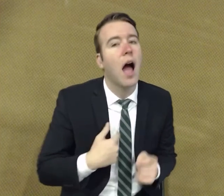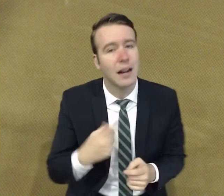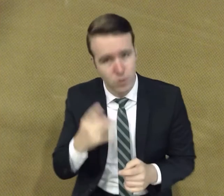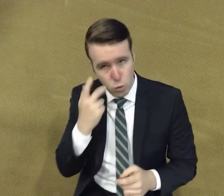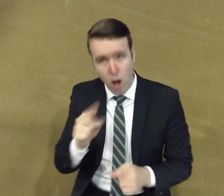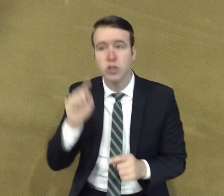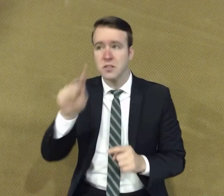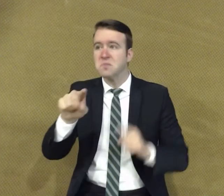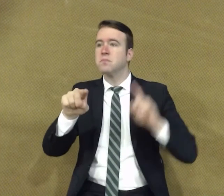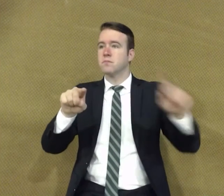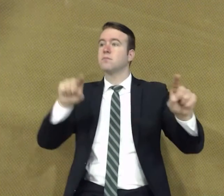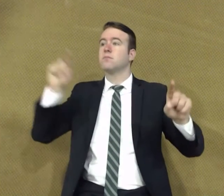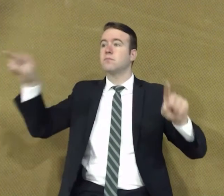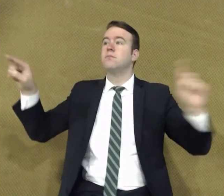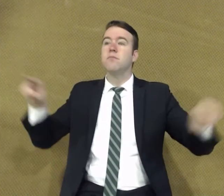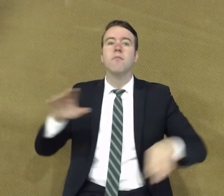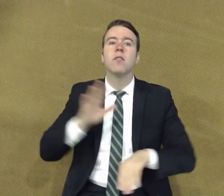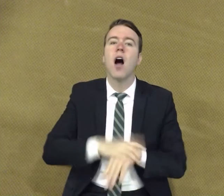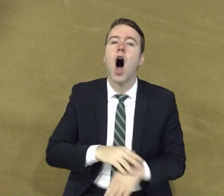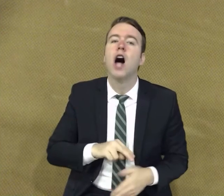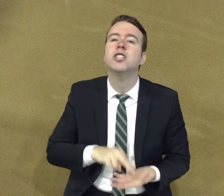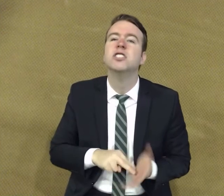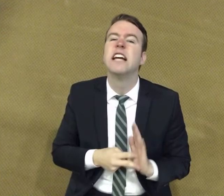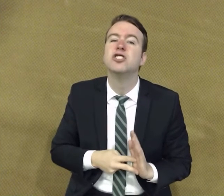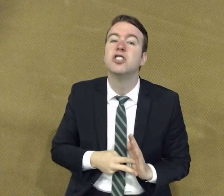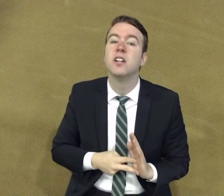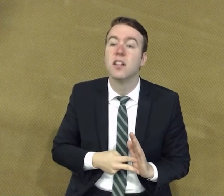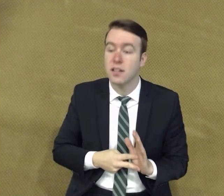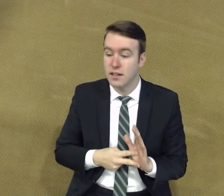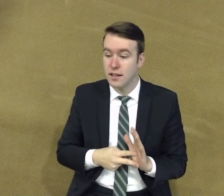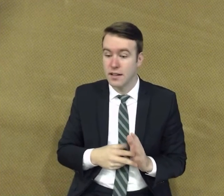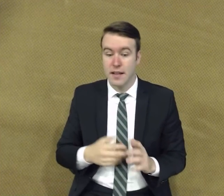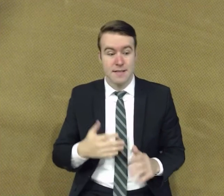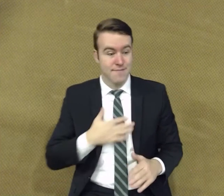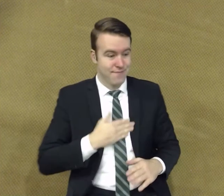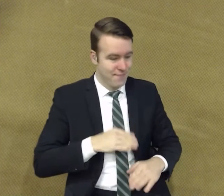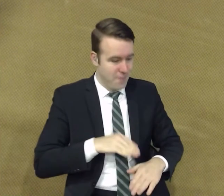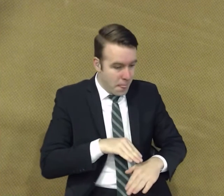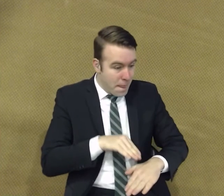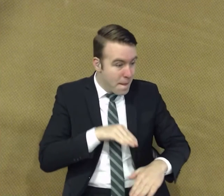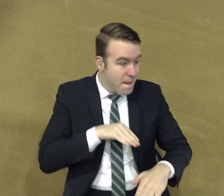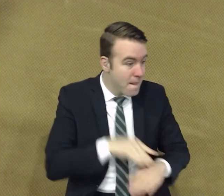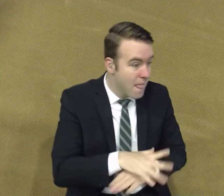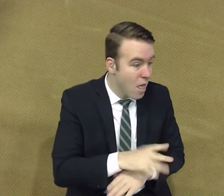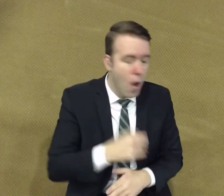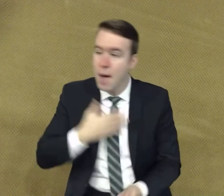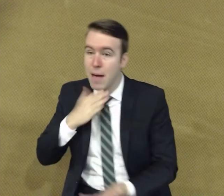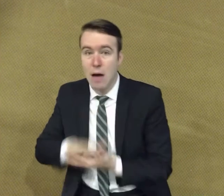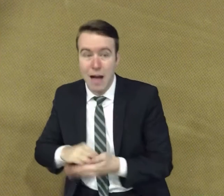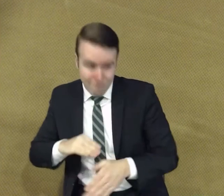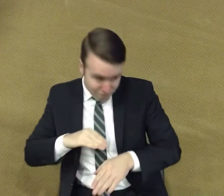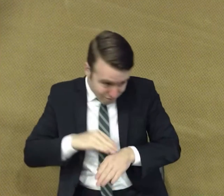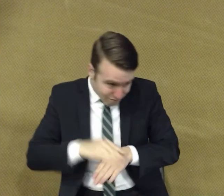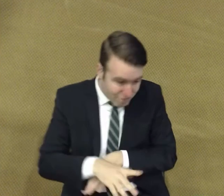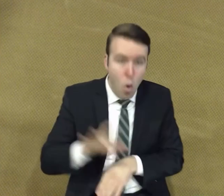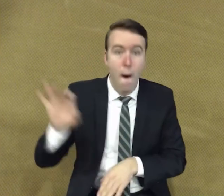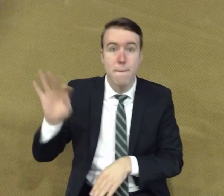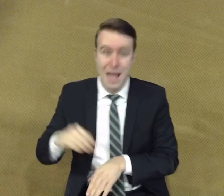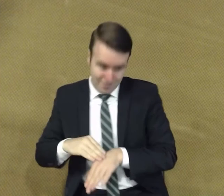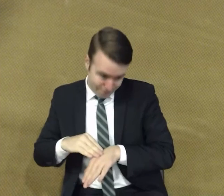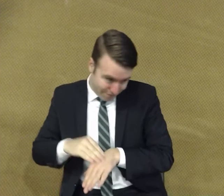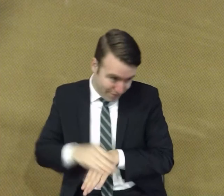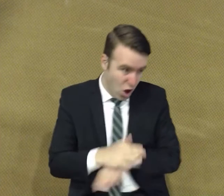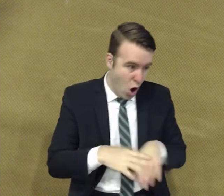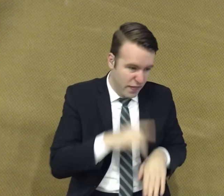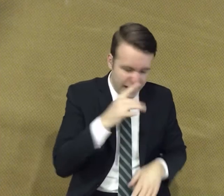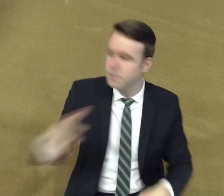people who have intentionally obstructed my influence or my wife's or now pastors